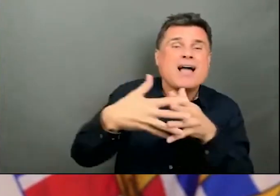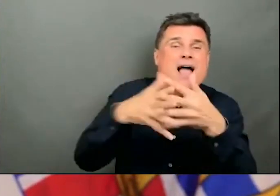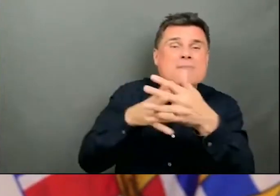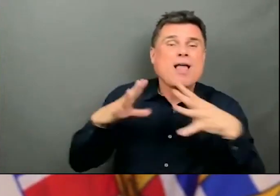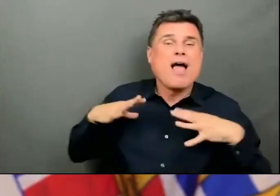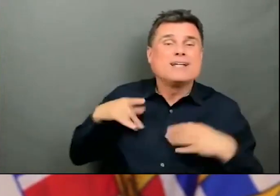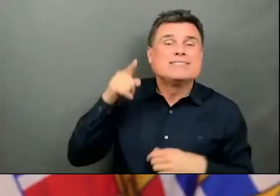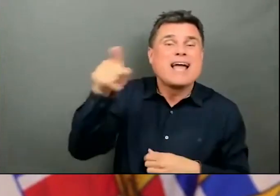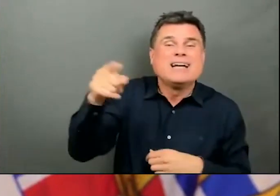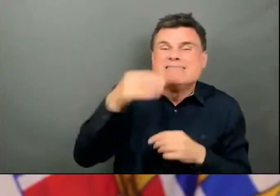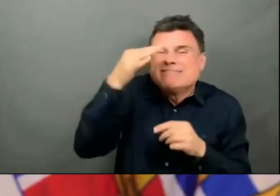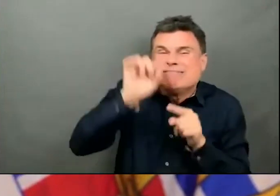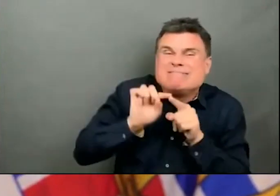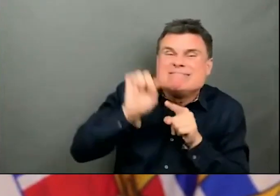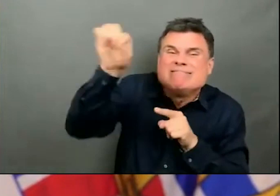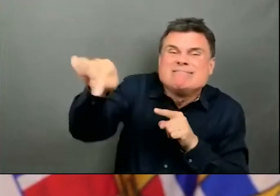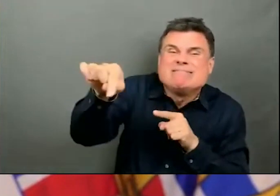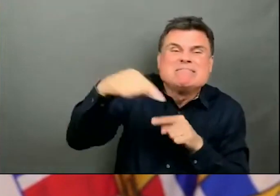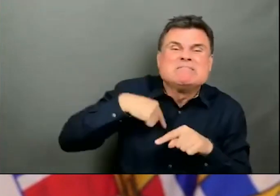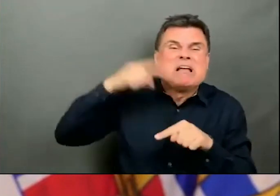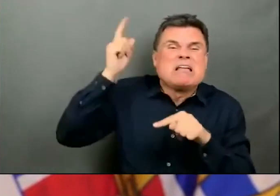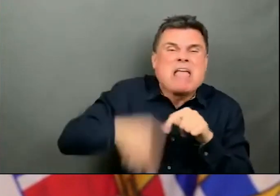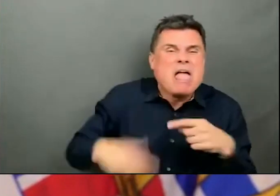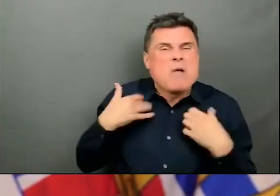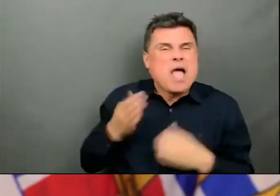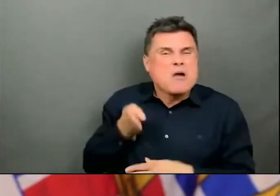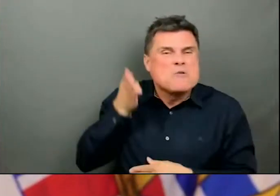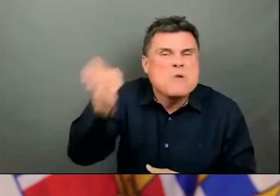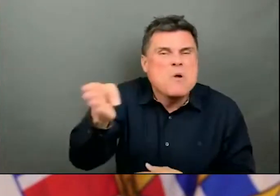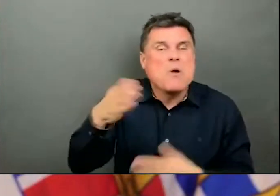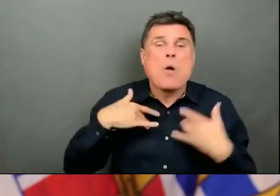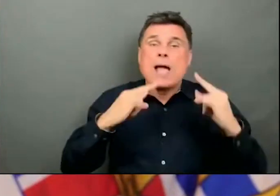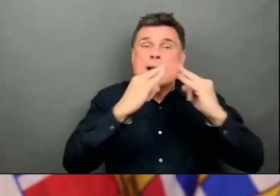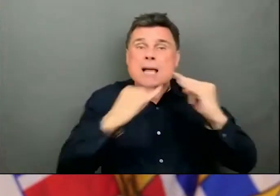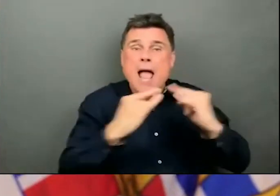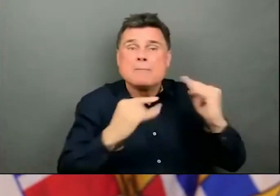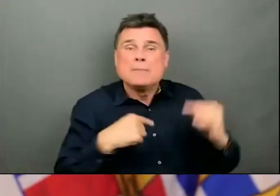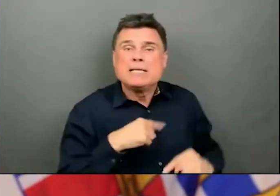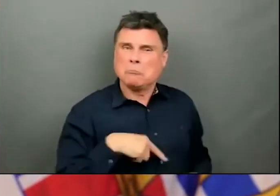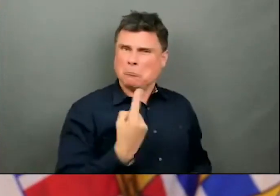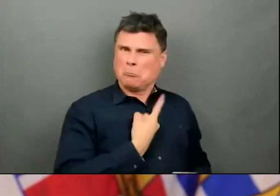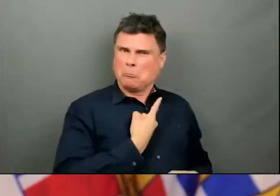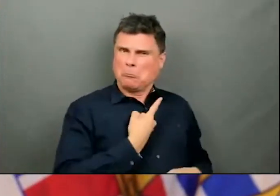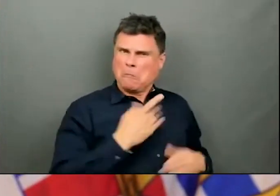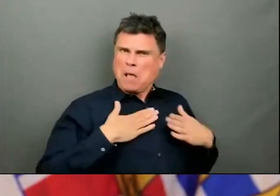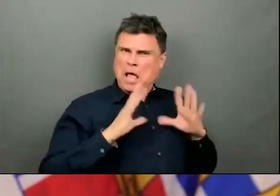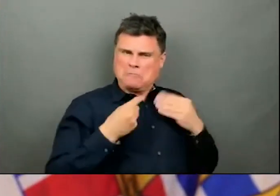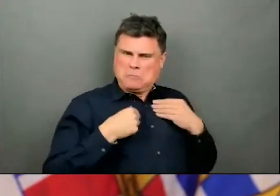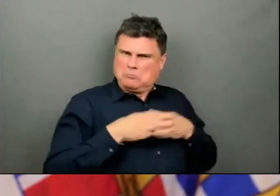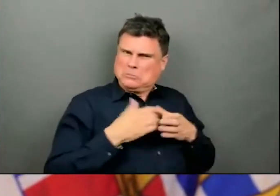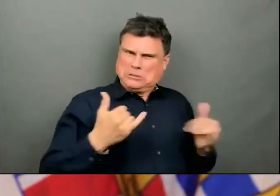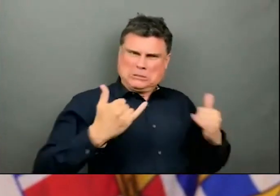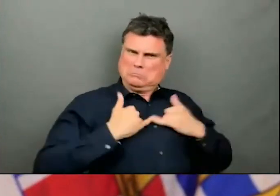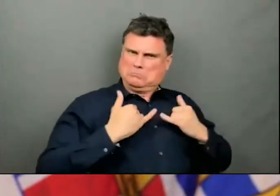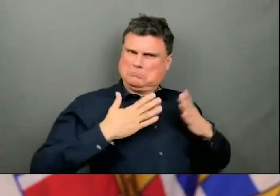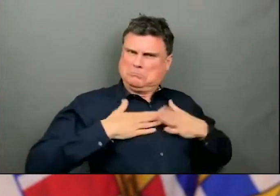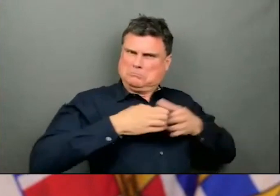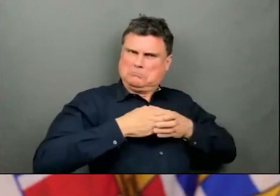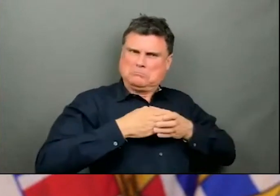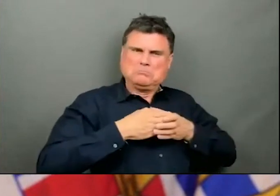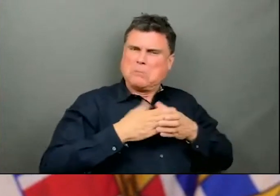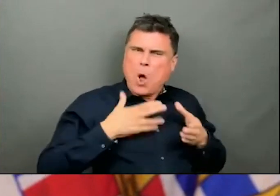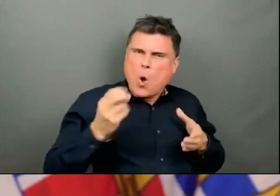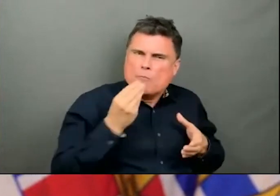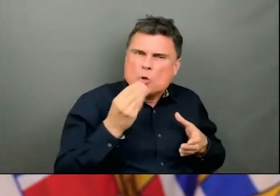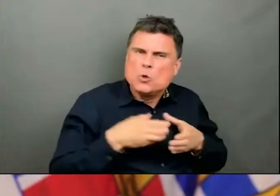a campground. I'm not going to see anyone. I'm going to bring my own food. Why can't I do that? Can you explain why people can't just do these, I'm just going to do